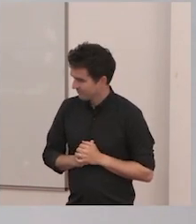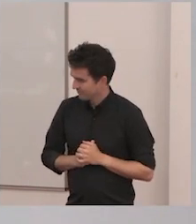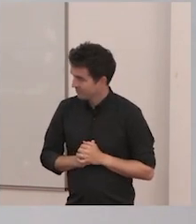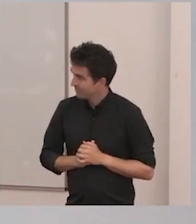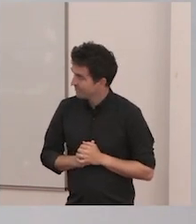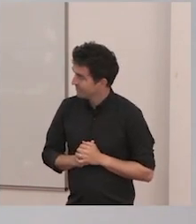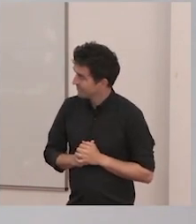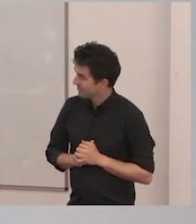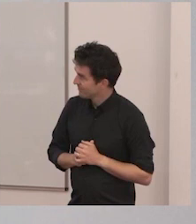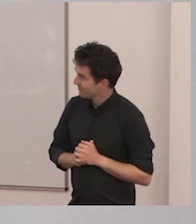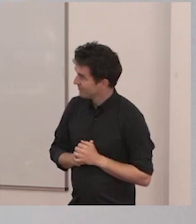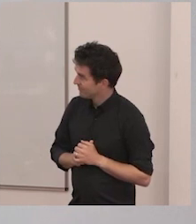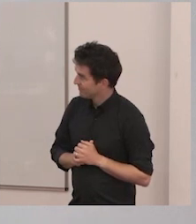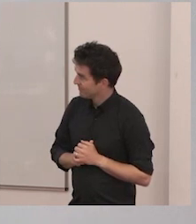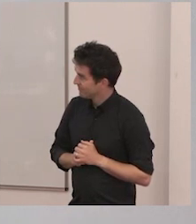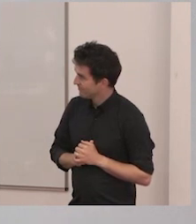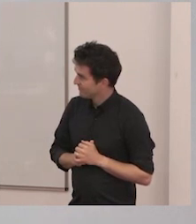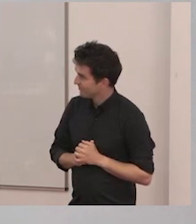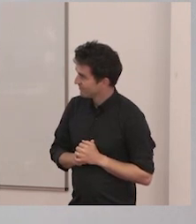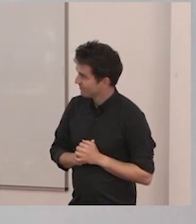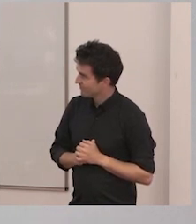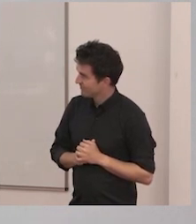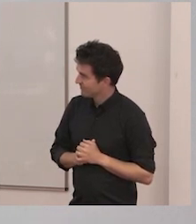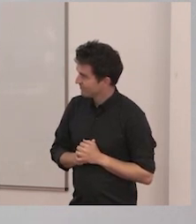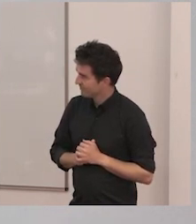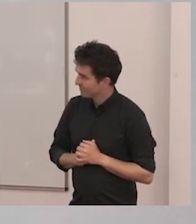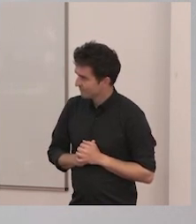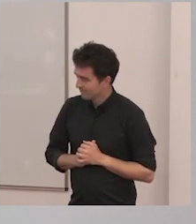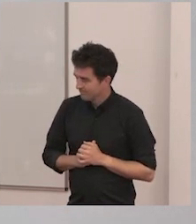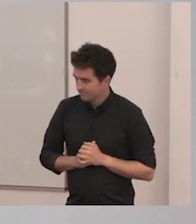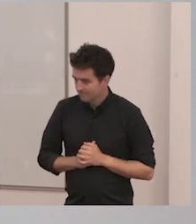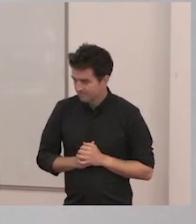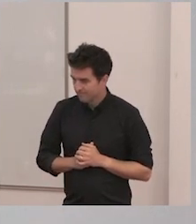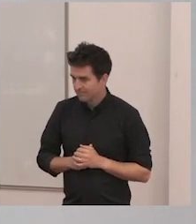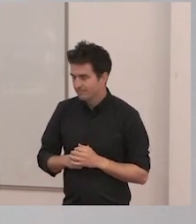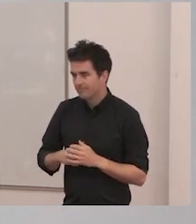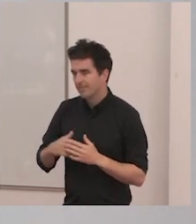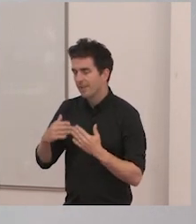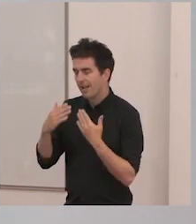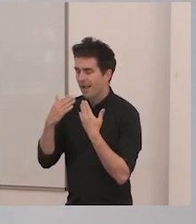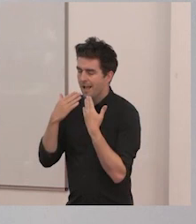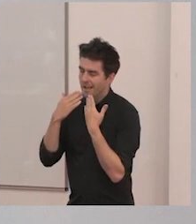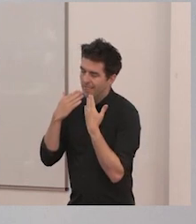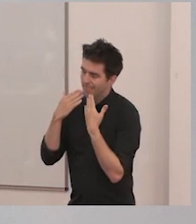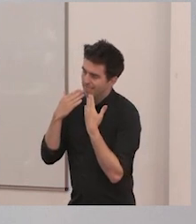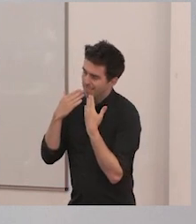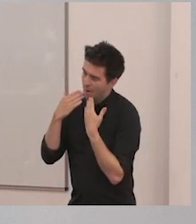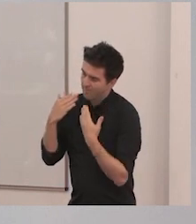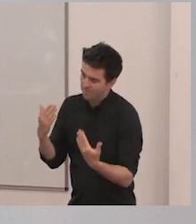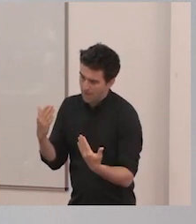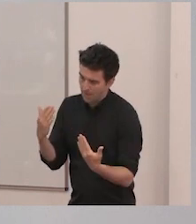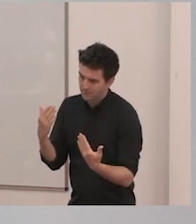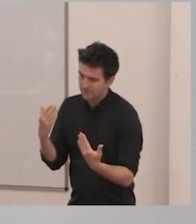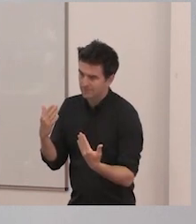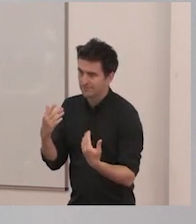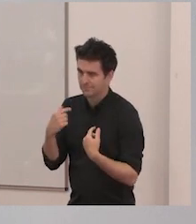It's lovely to be back in Galway. I think it's 5 years since I was here, or 4 years since I was here.